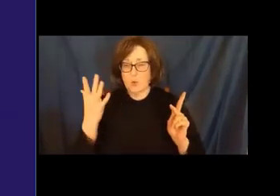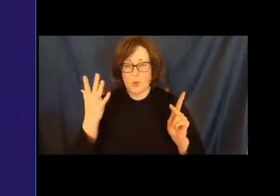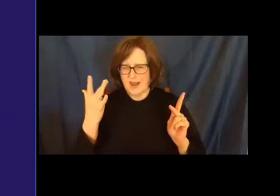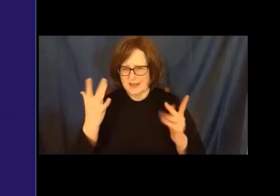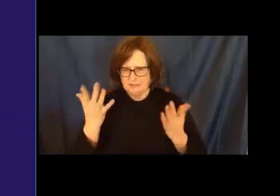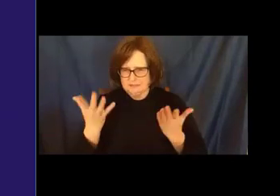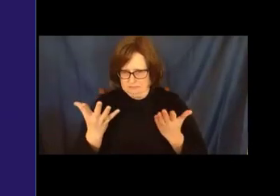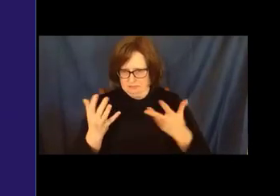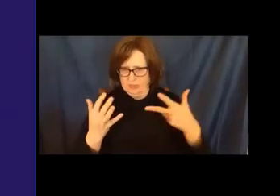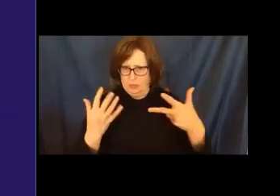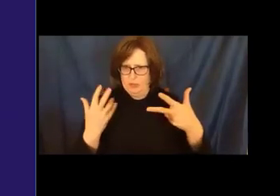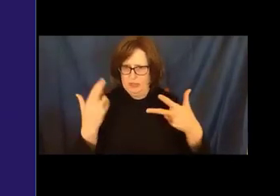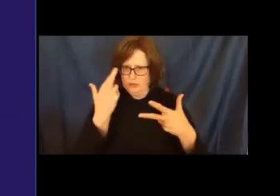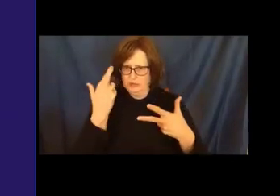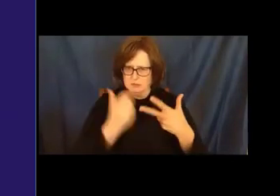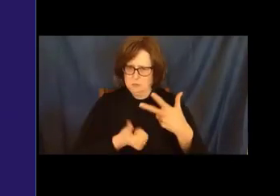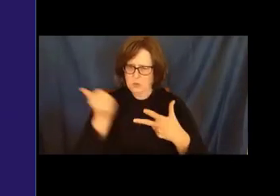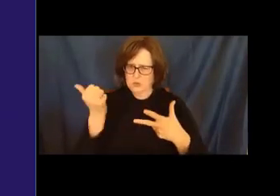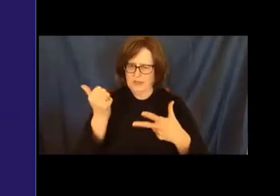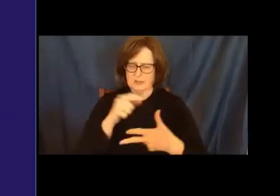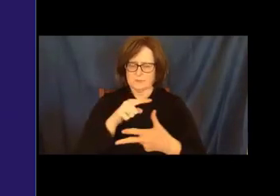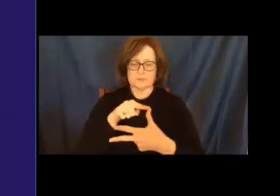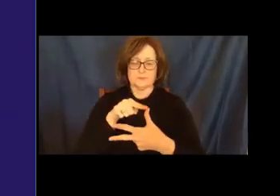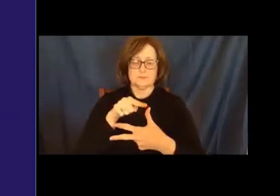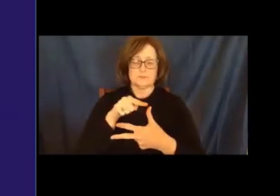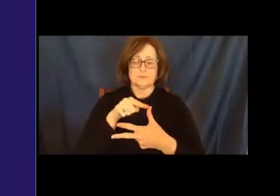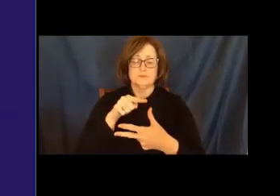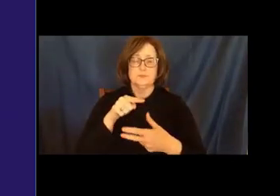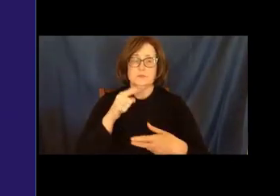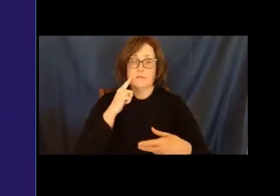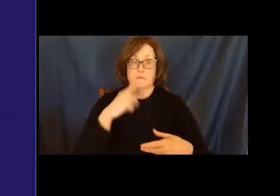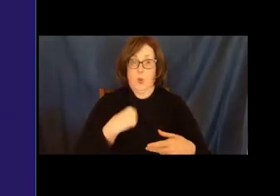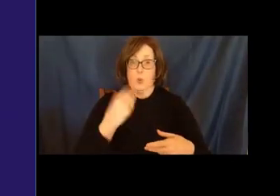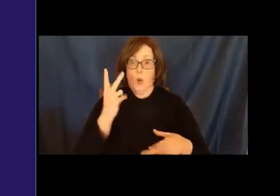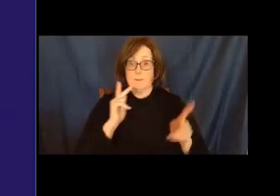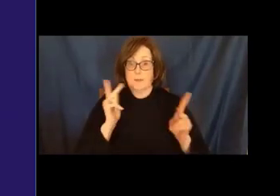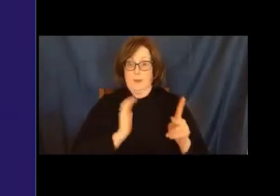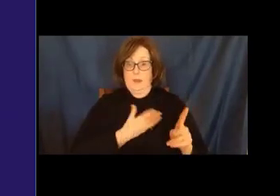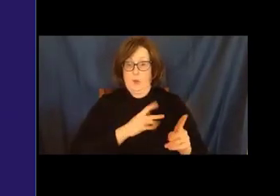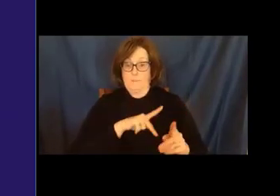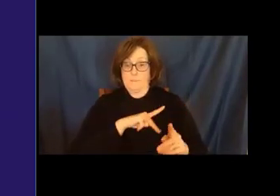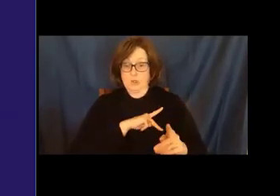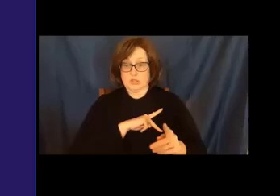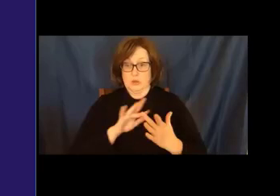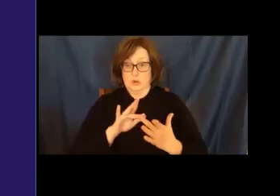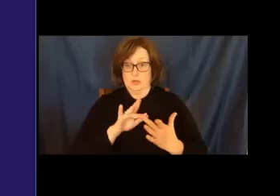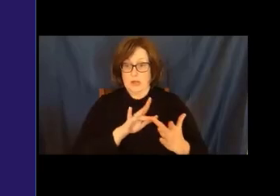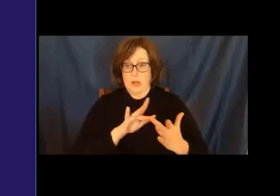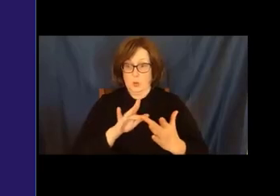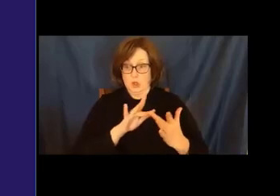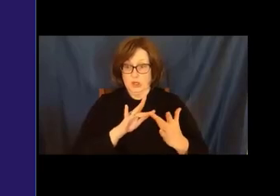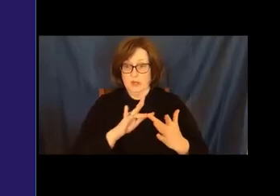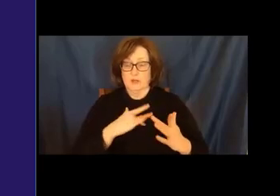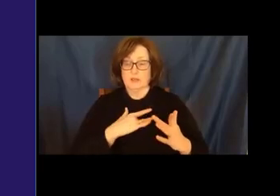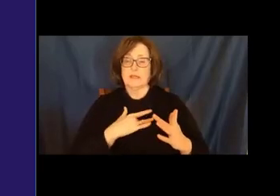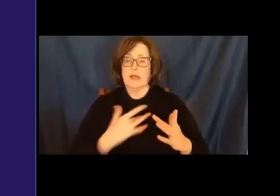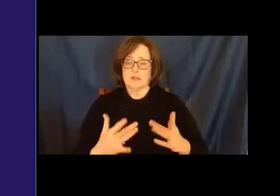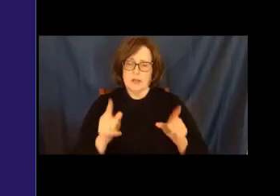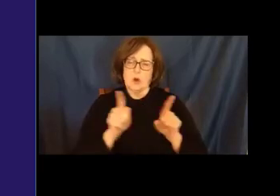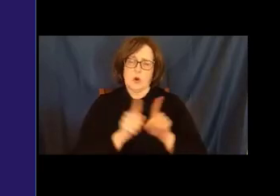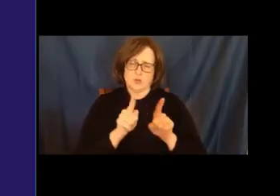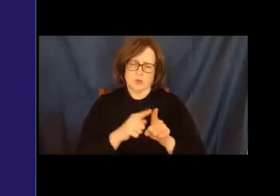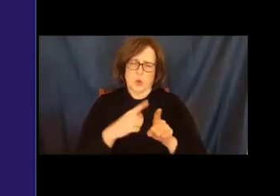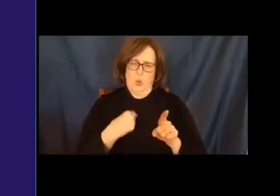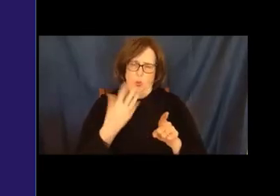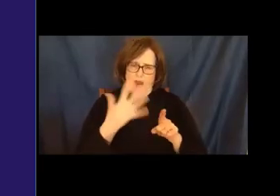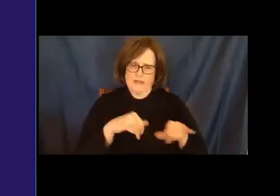first reason is that for white people, our personal networks tend to be overwhelmingly racially homogenous, so that when we share job